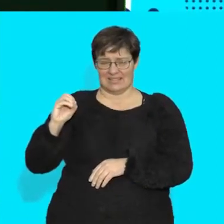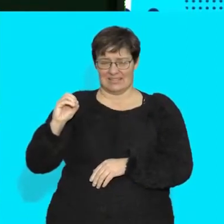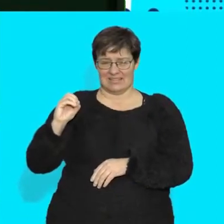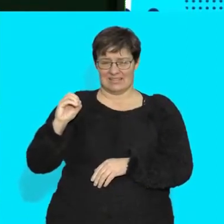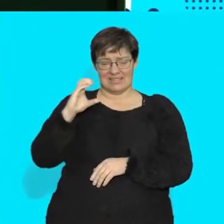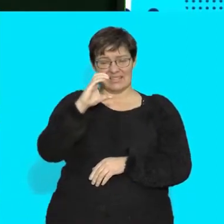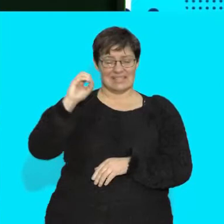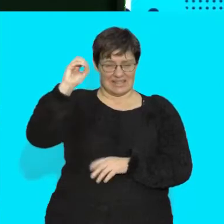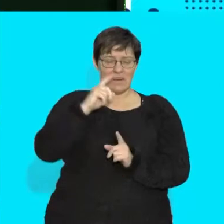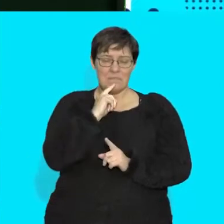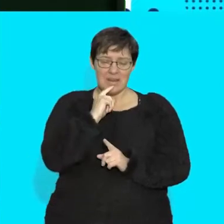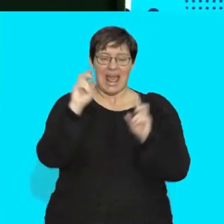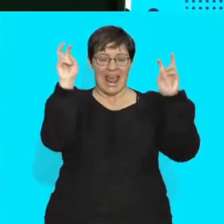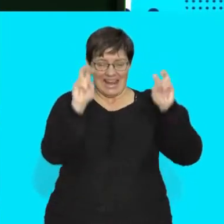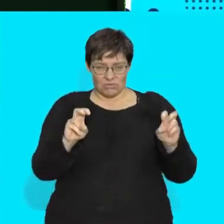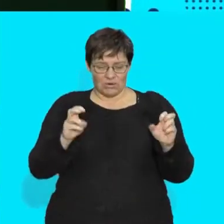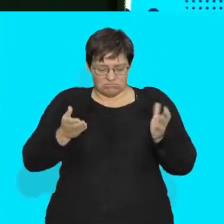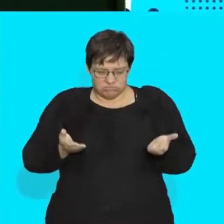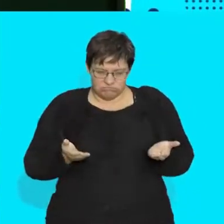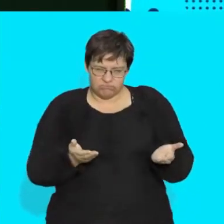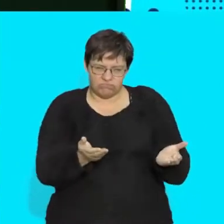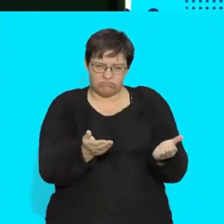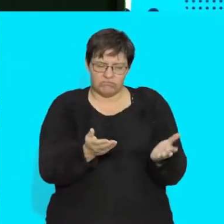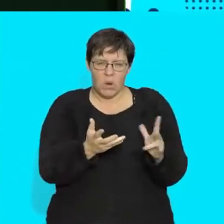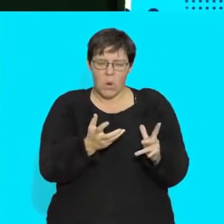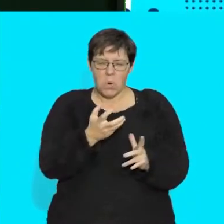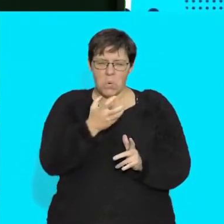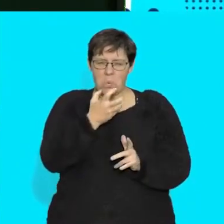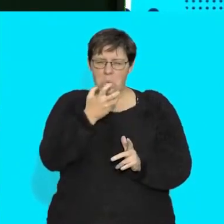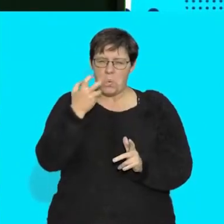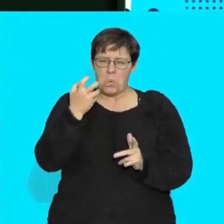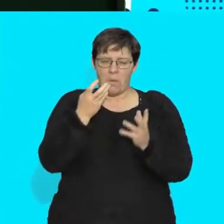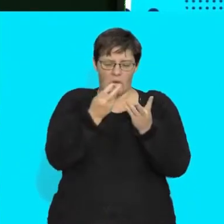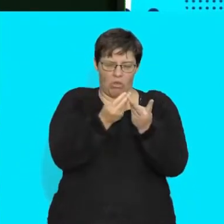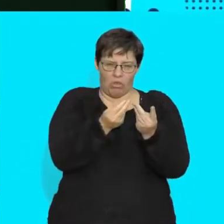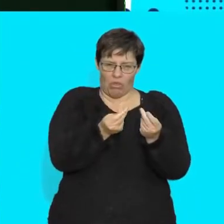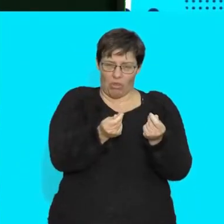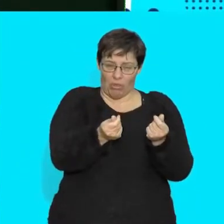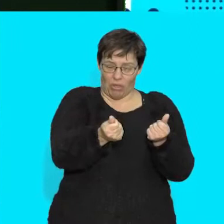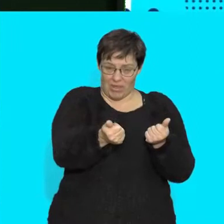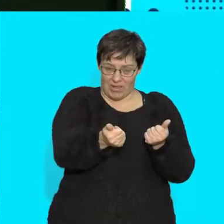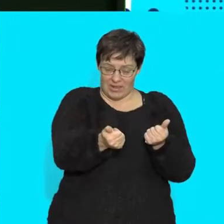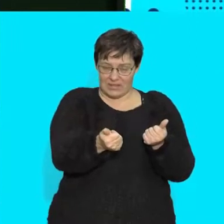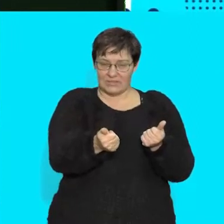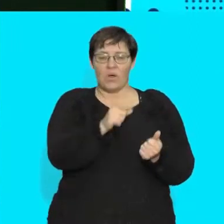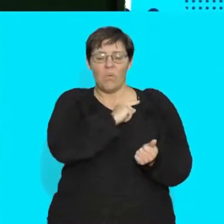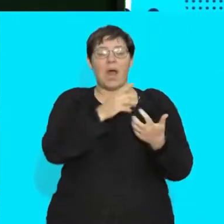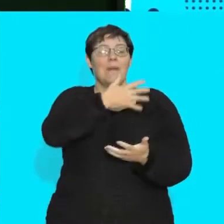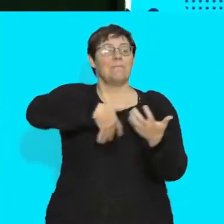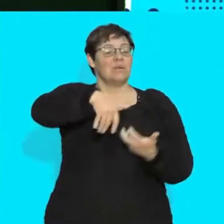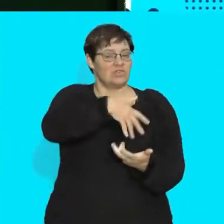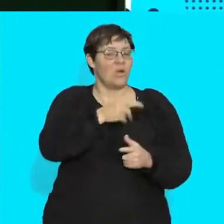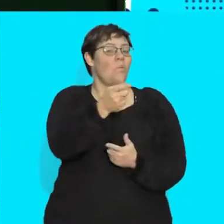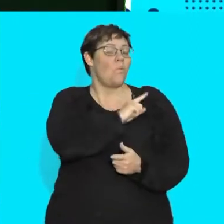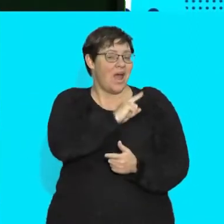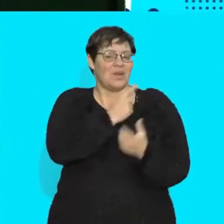electric furnaces as well, that then bring in this molten mixture. And the reason I'm saying it's a mixture, because they